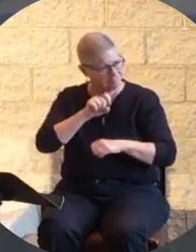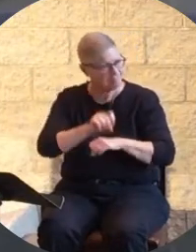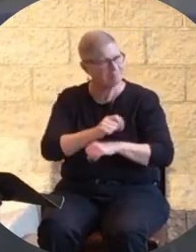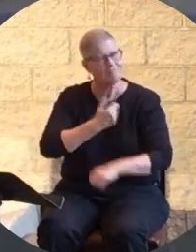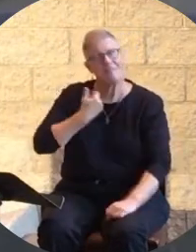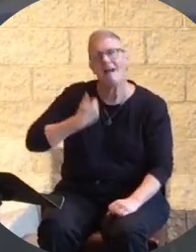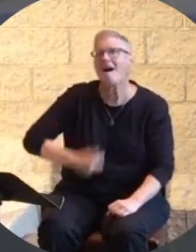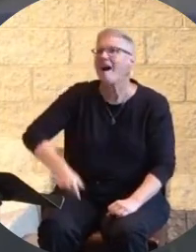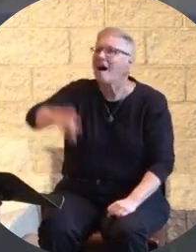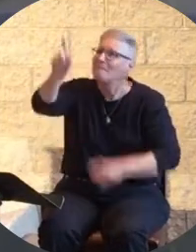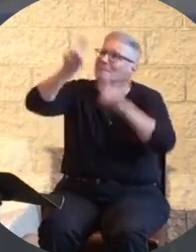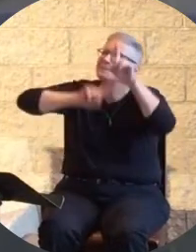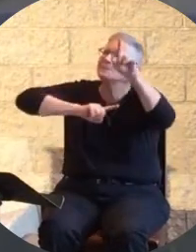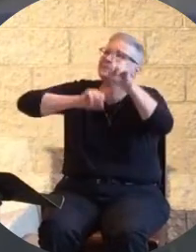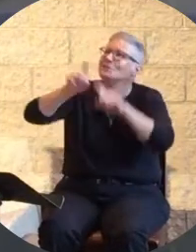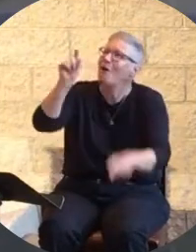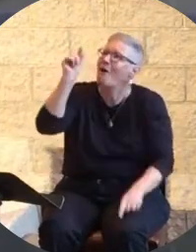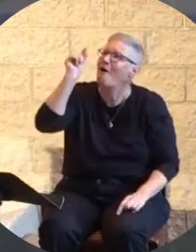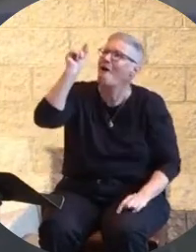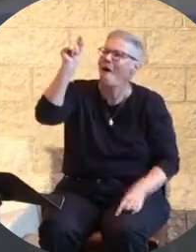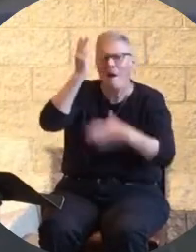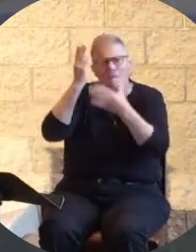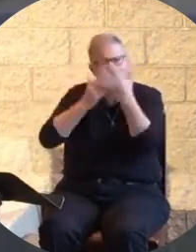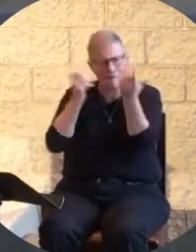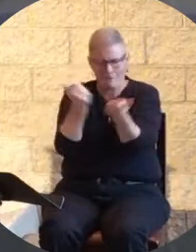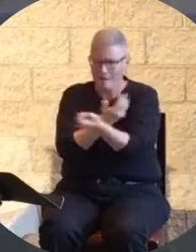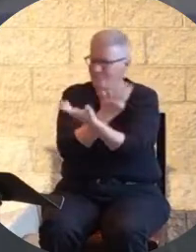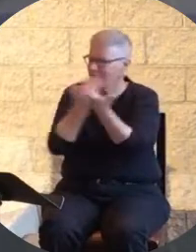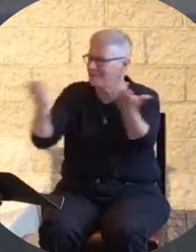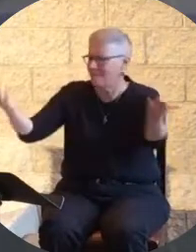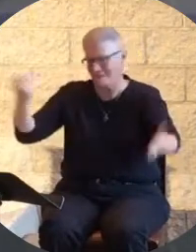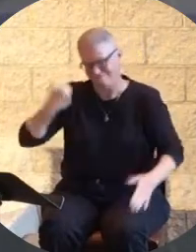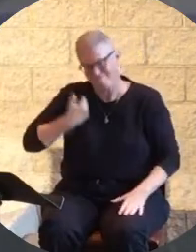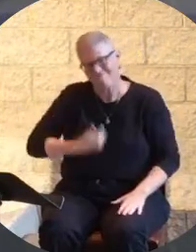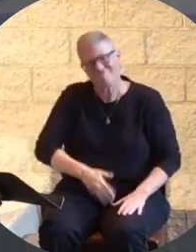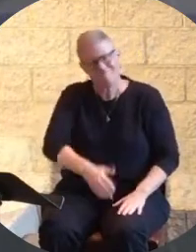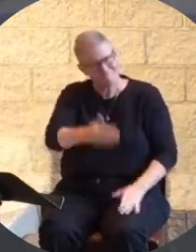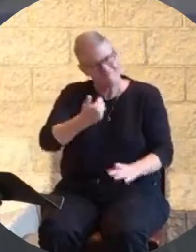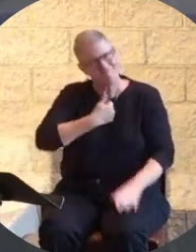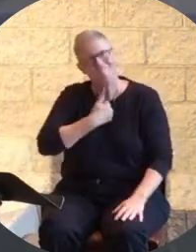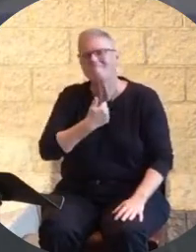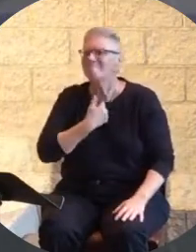a star, a piece of it all. I am